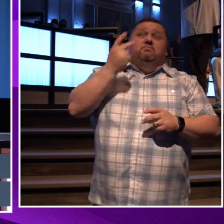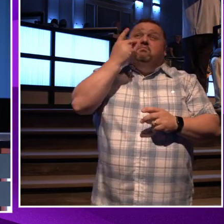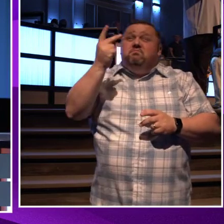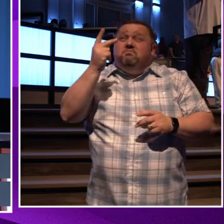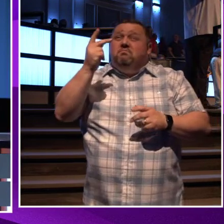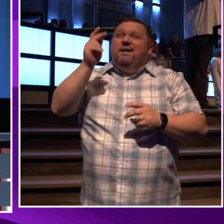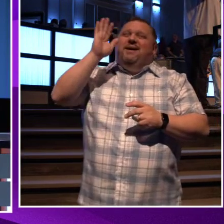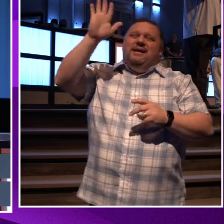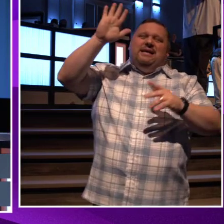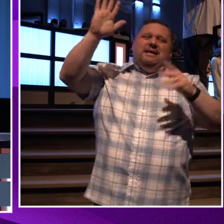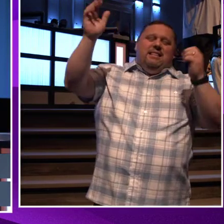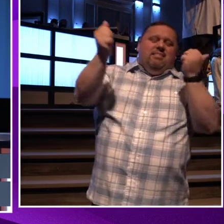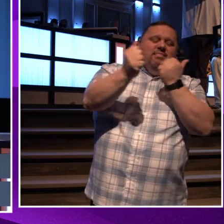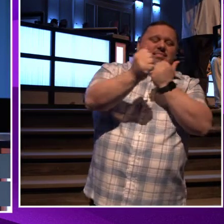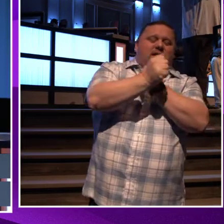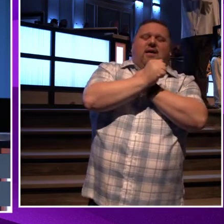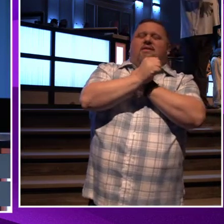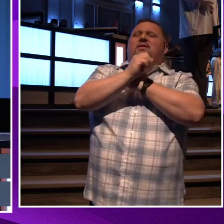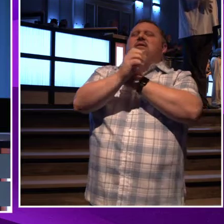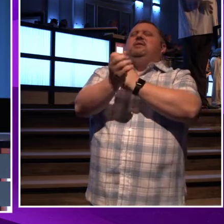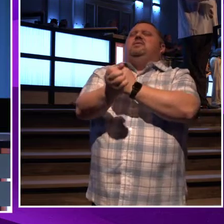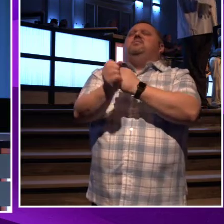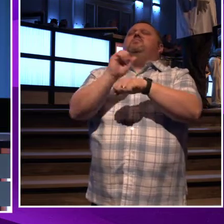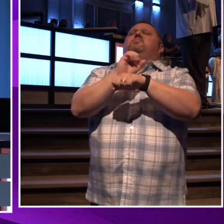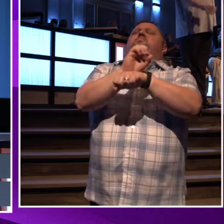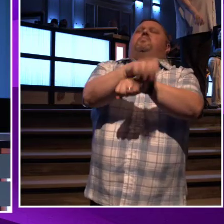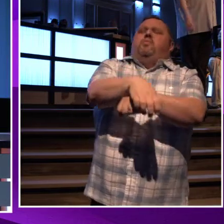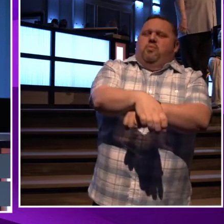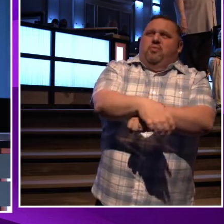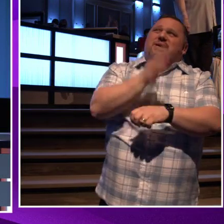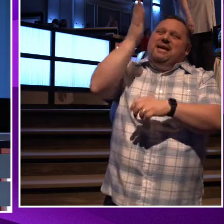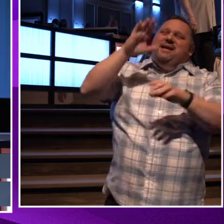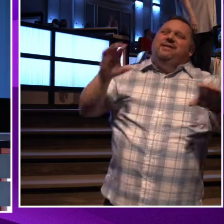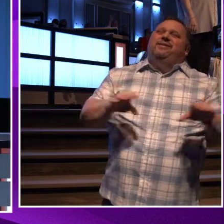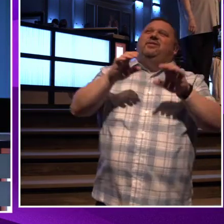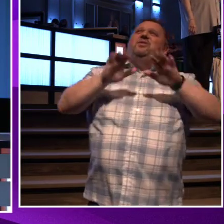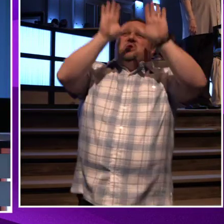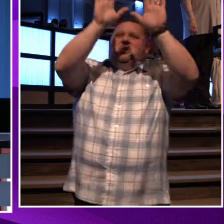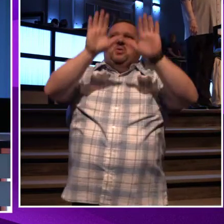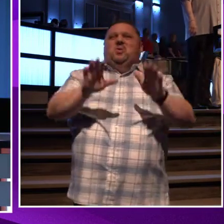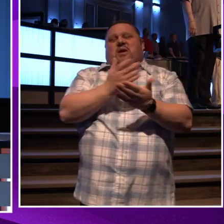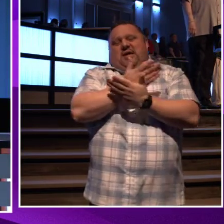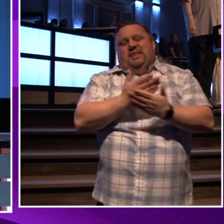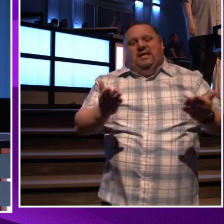done. See how we love overcomes. He has done great